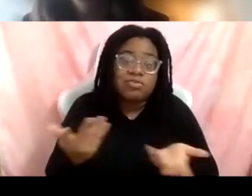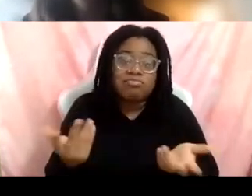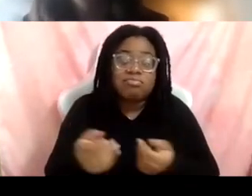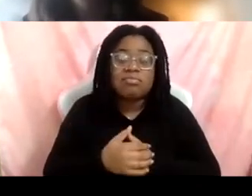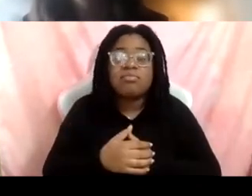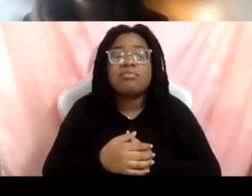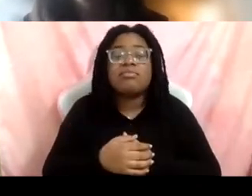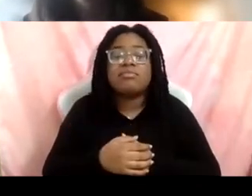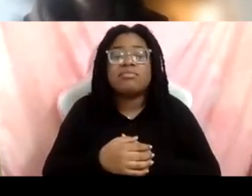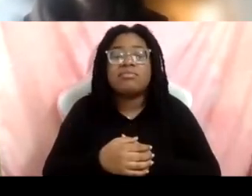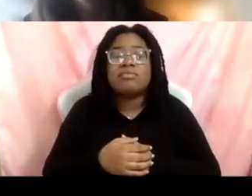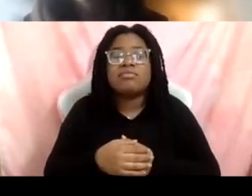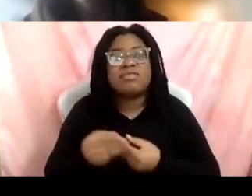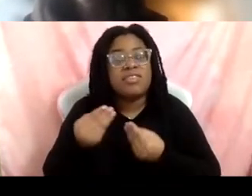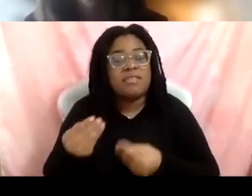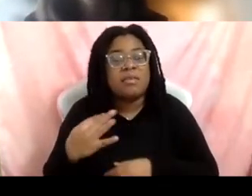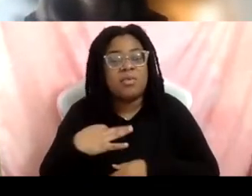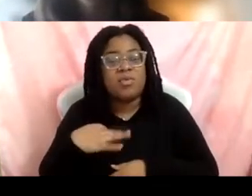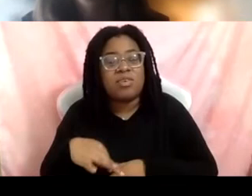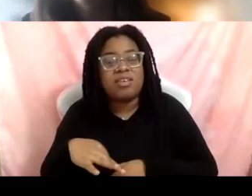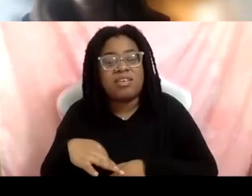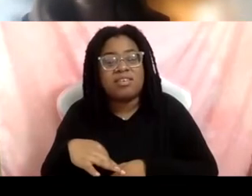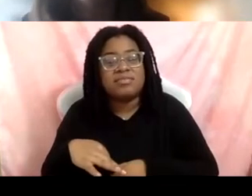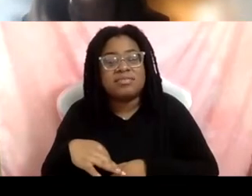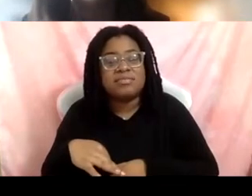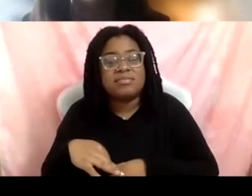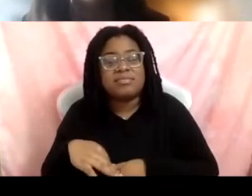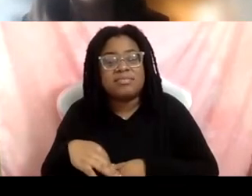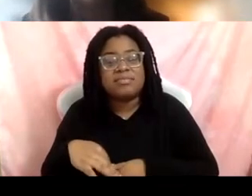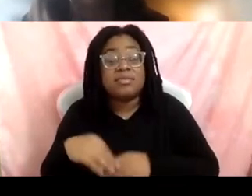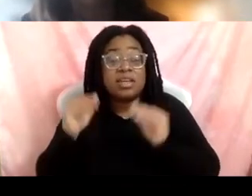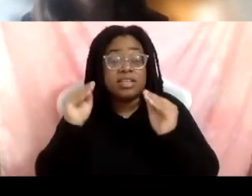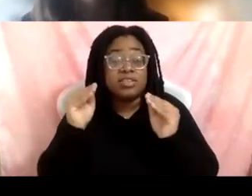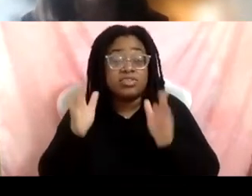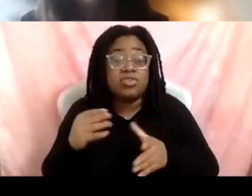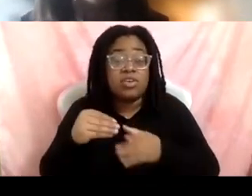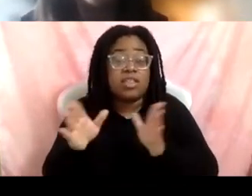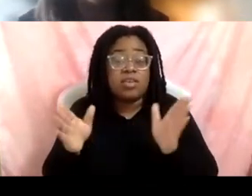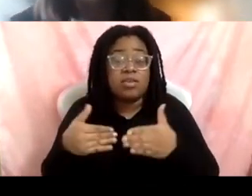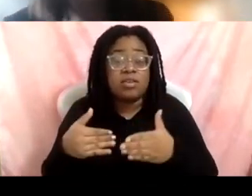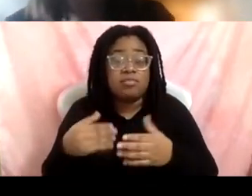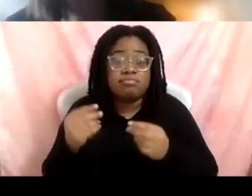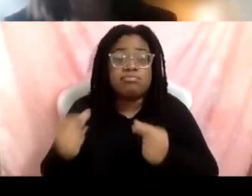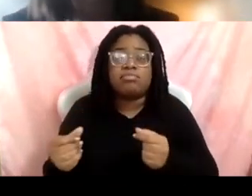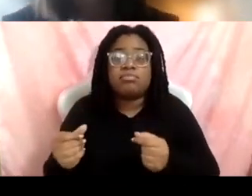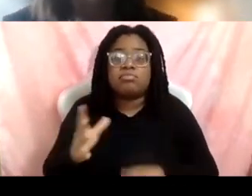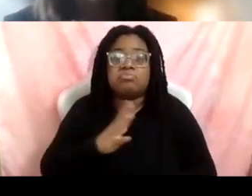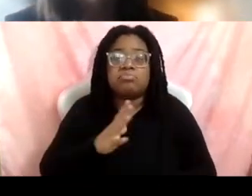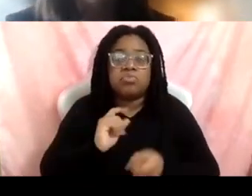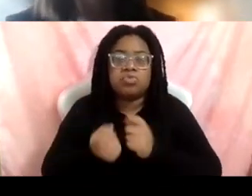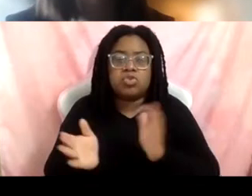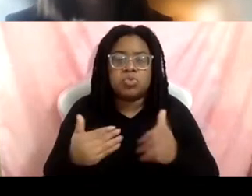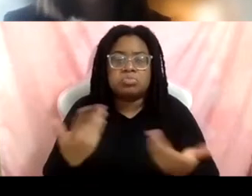But to give them credit, like the instructor who was in that room said immediately, like, oh, we'll just change